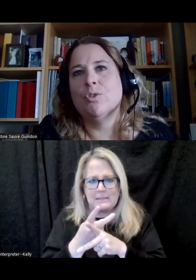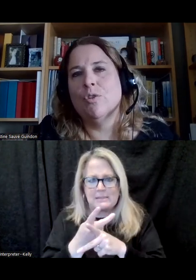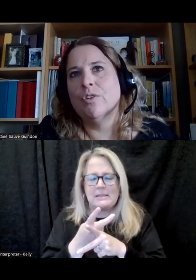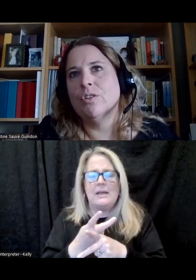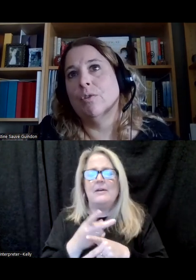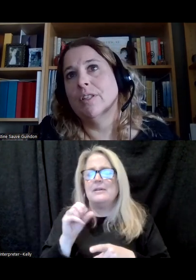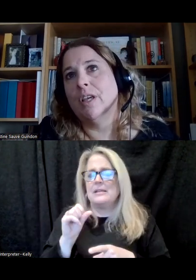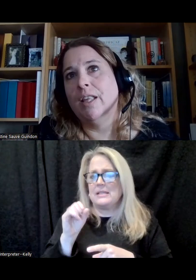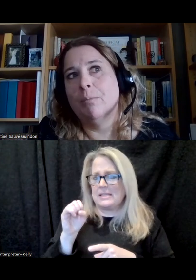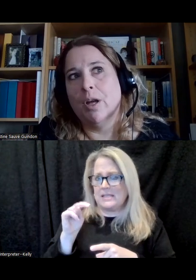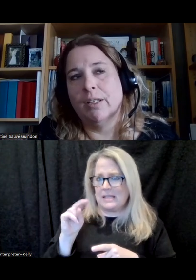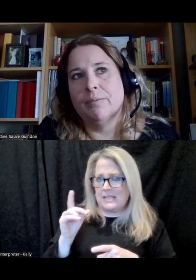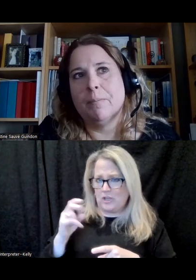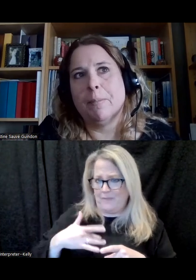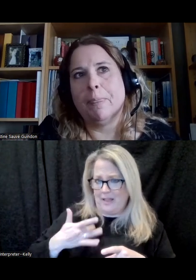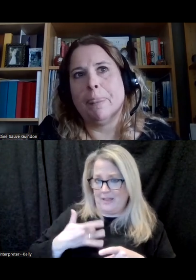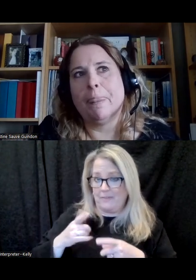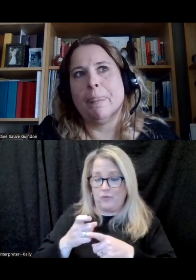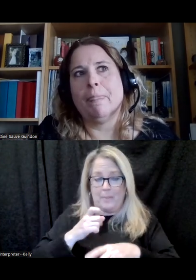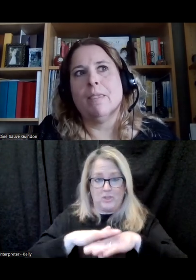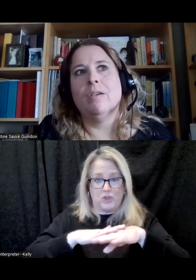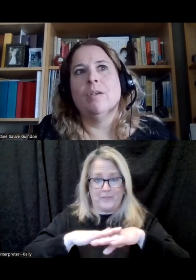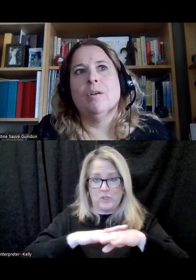from the surface or inside the body.